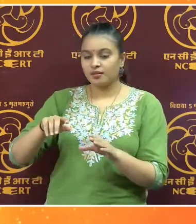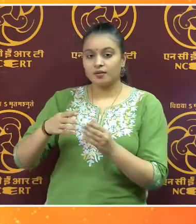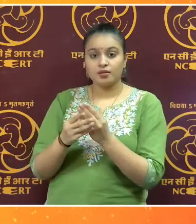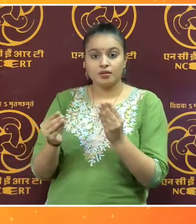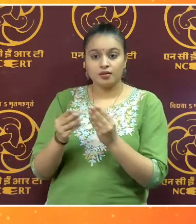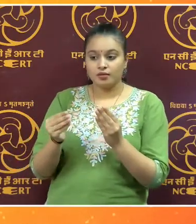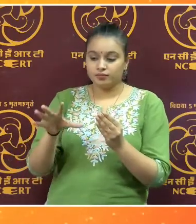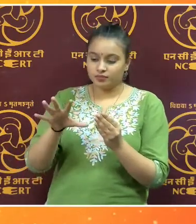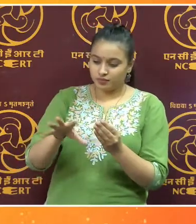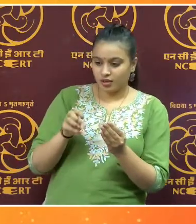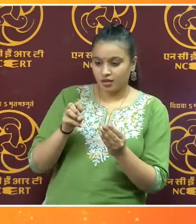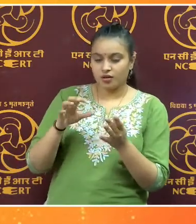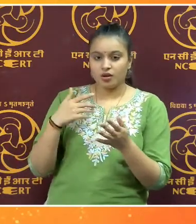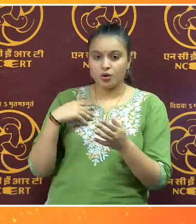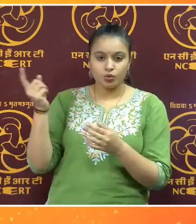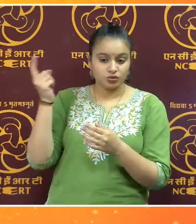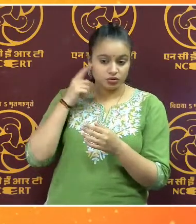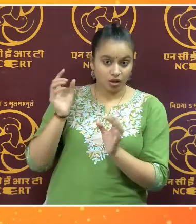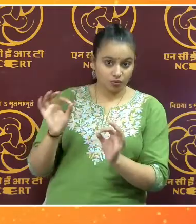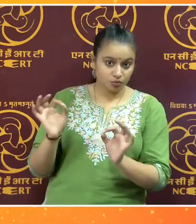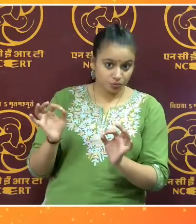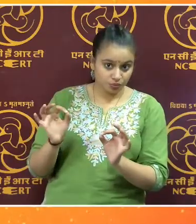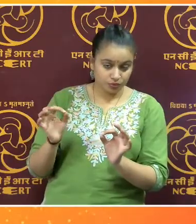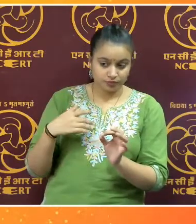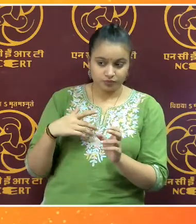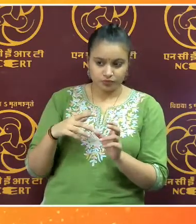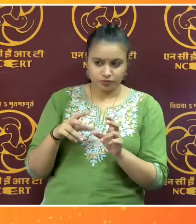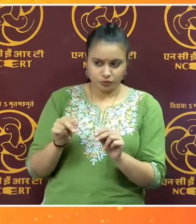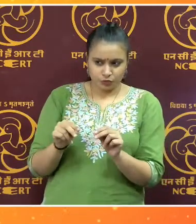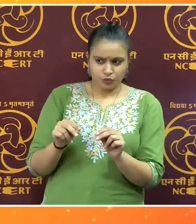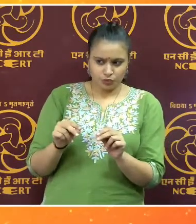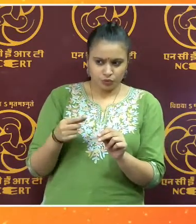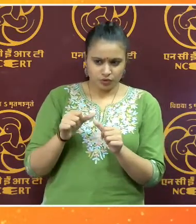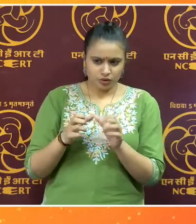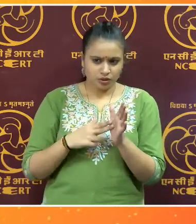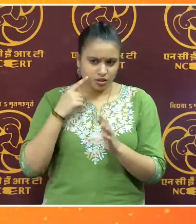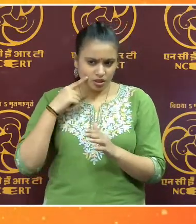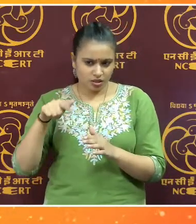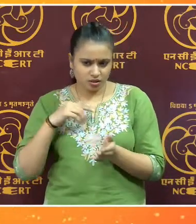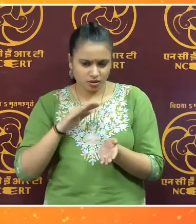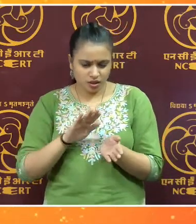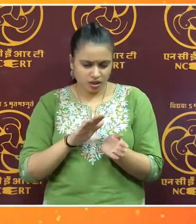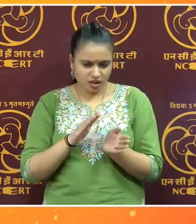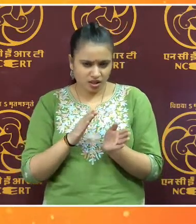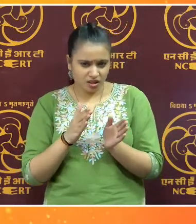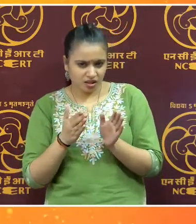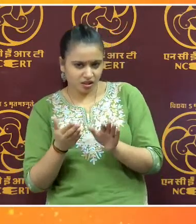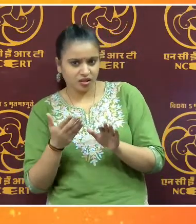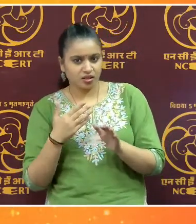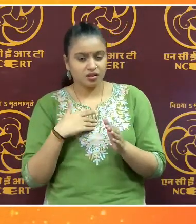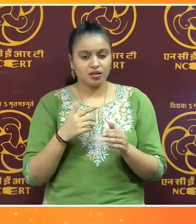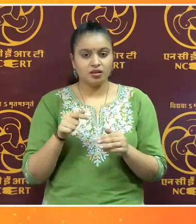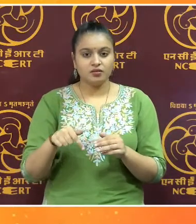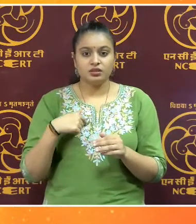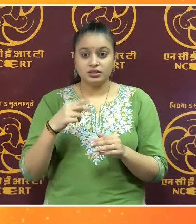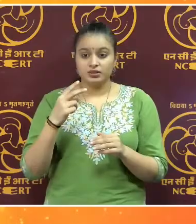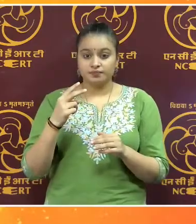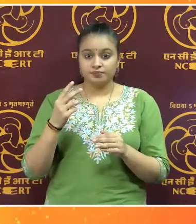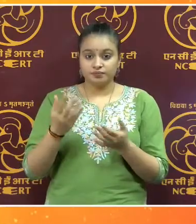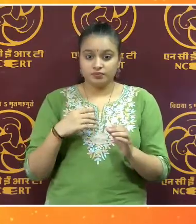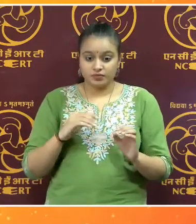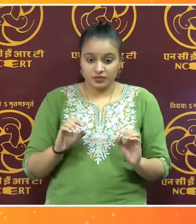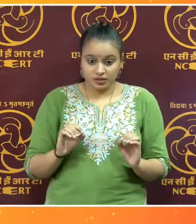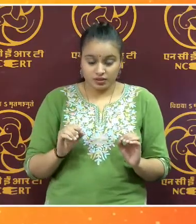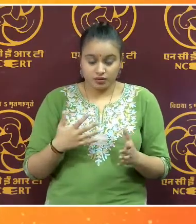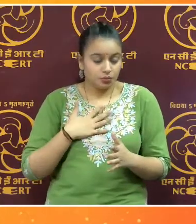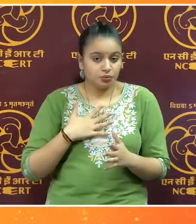draw them out without making a sound. Oh no, Mr. Anil just sighed in his sleep and turned his side towards me. He just startled